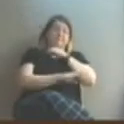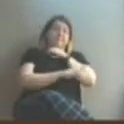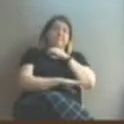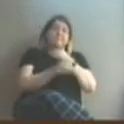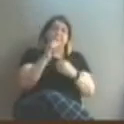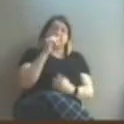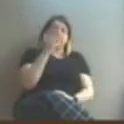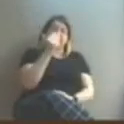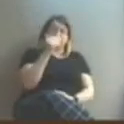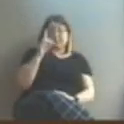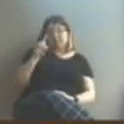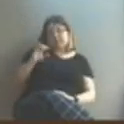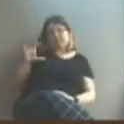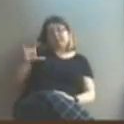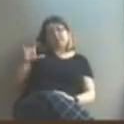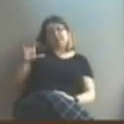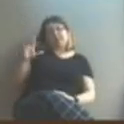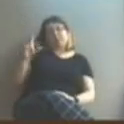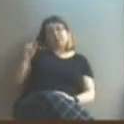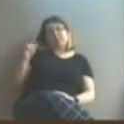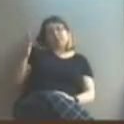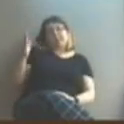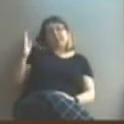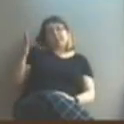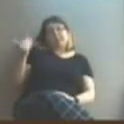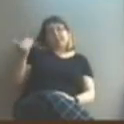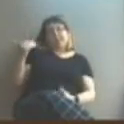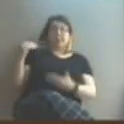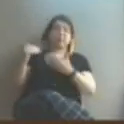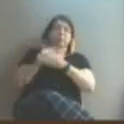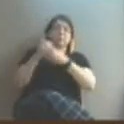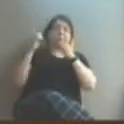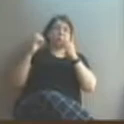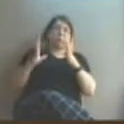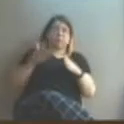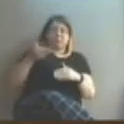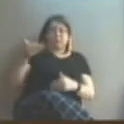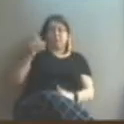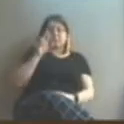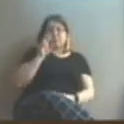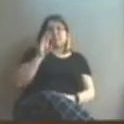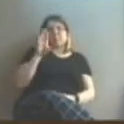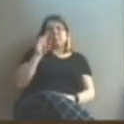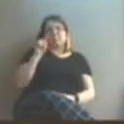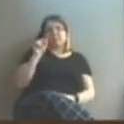2015. And in December 2015, a new director was hired, Rob Tanner,